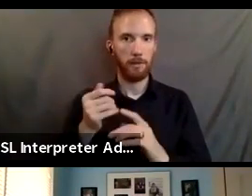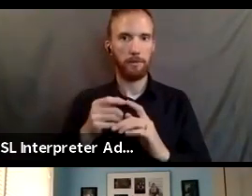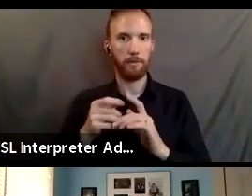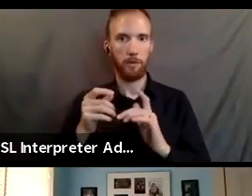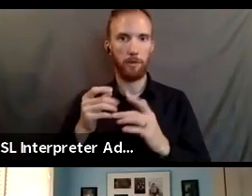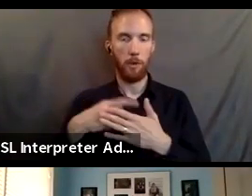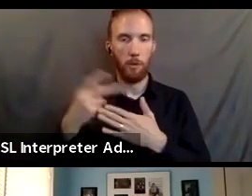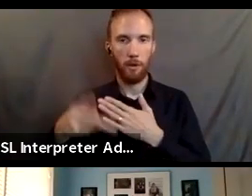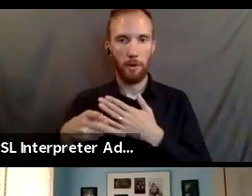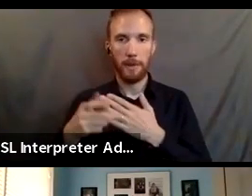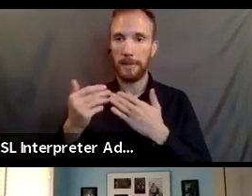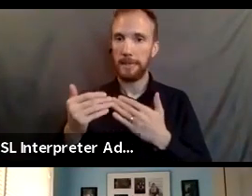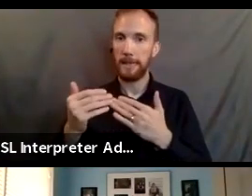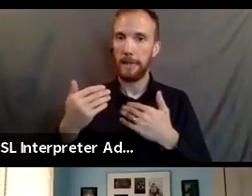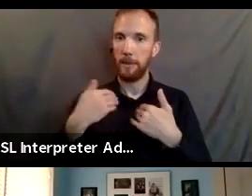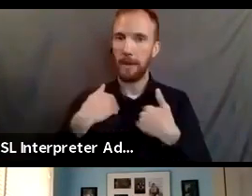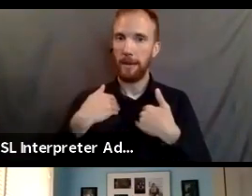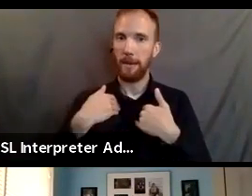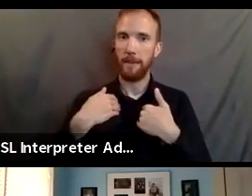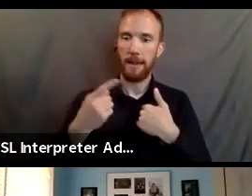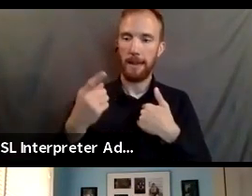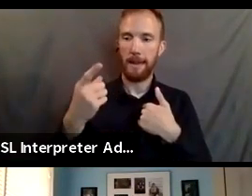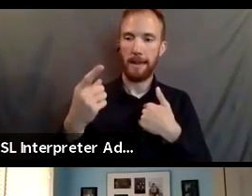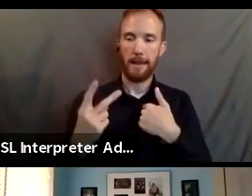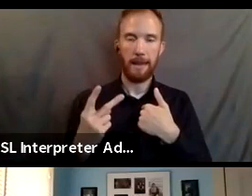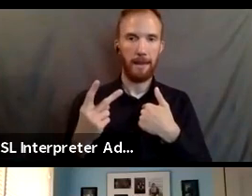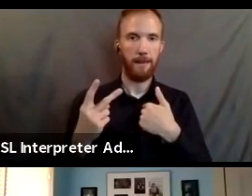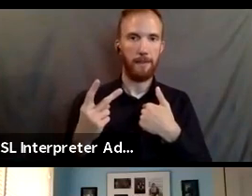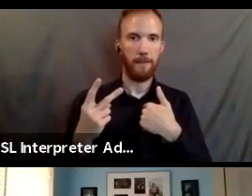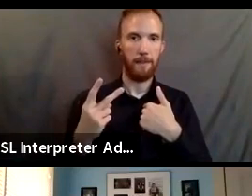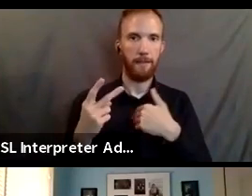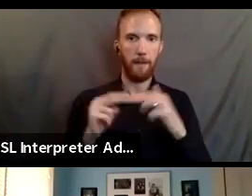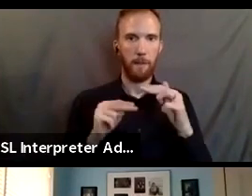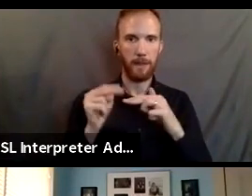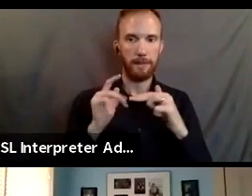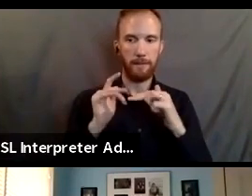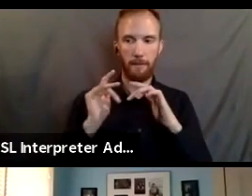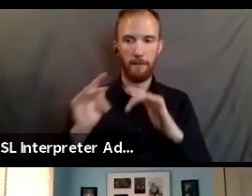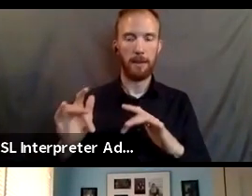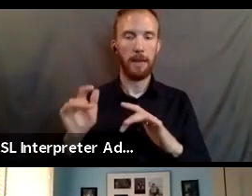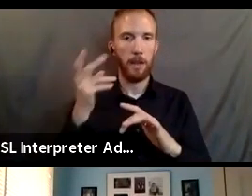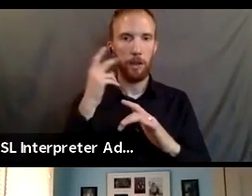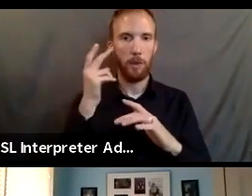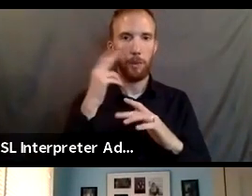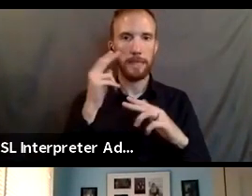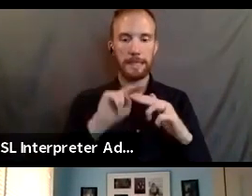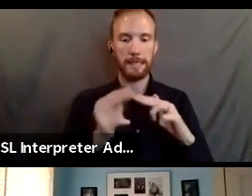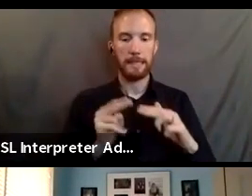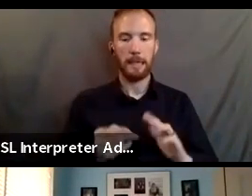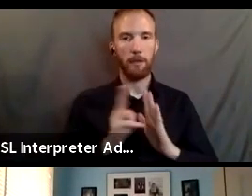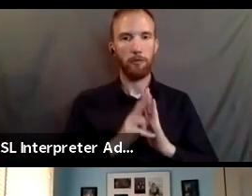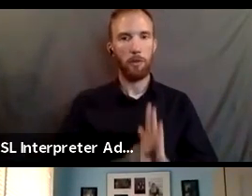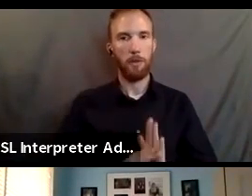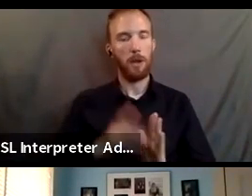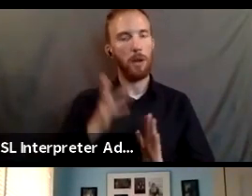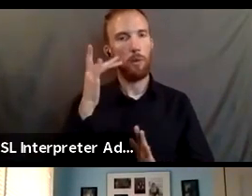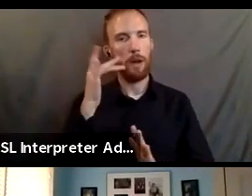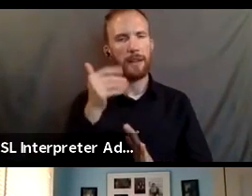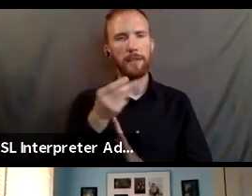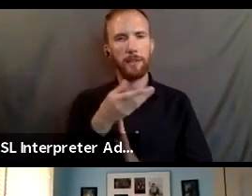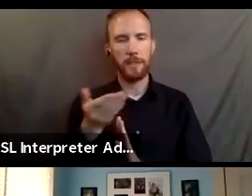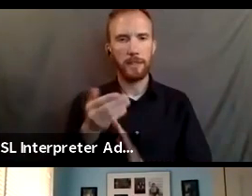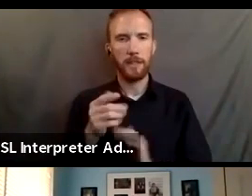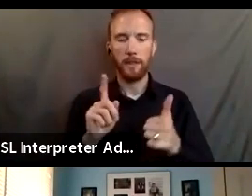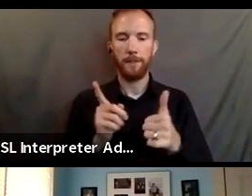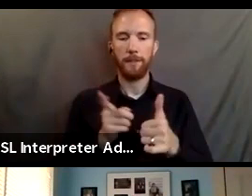we have half an empty building and have been experiencing decline in enrollment due to several factors first is a lack of